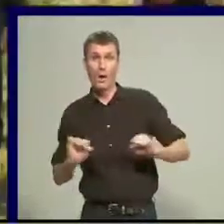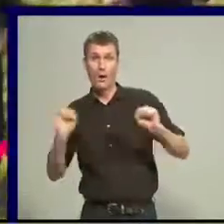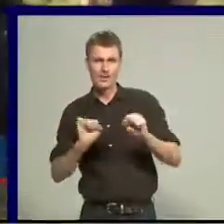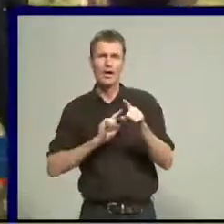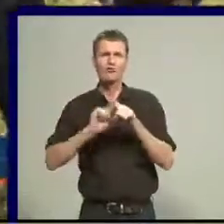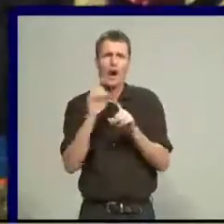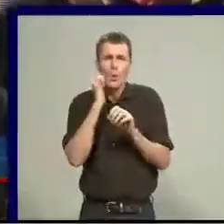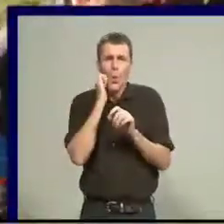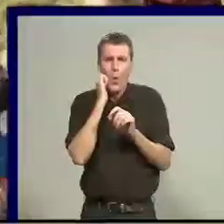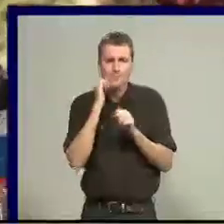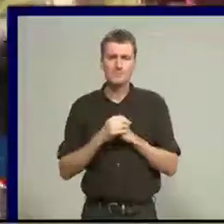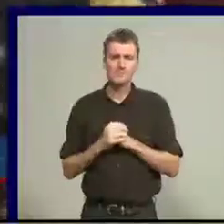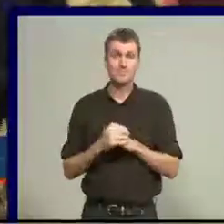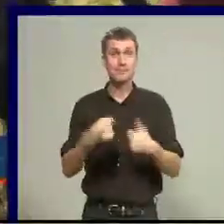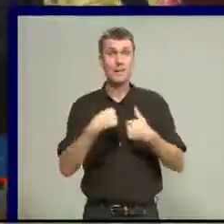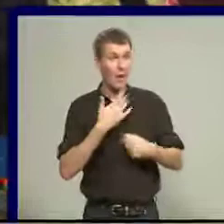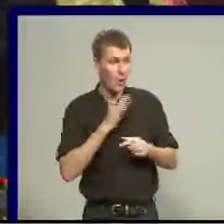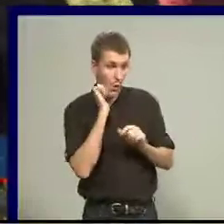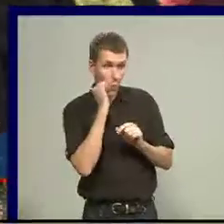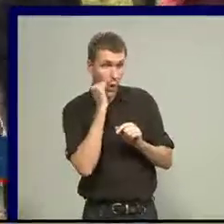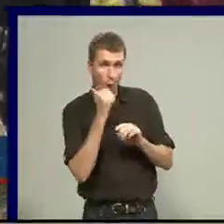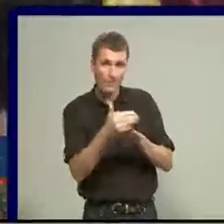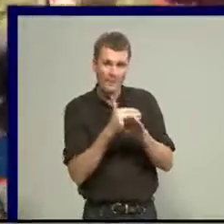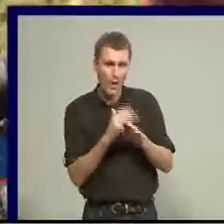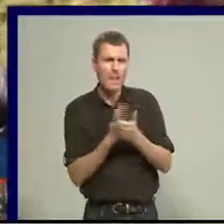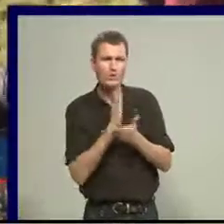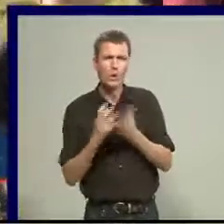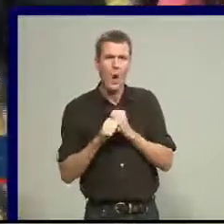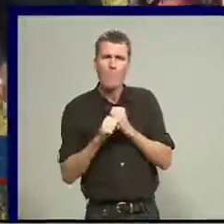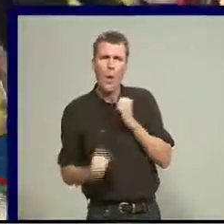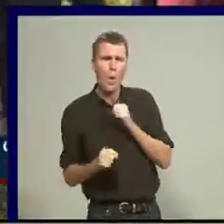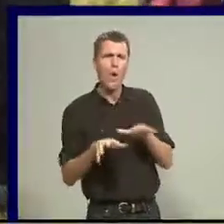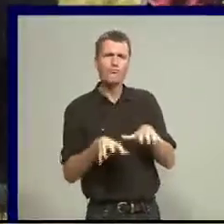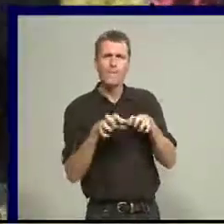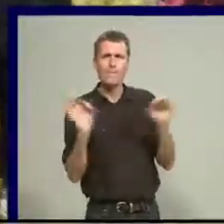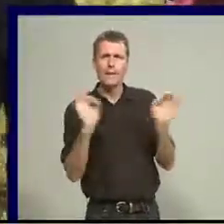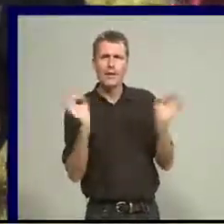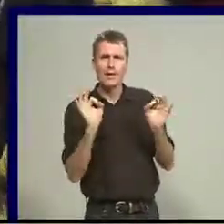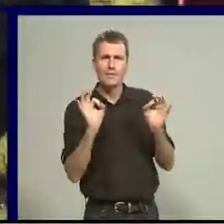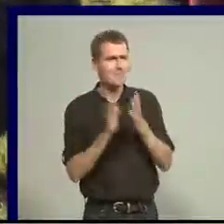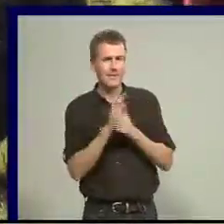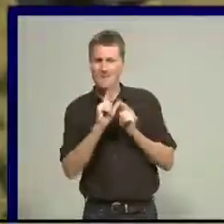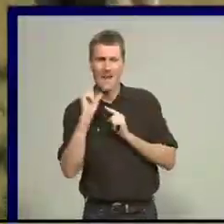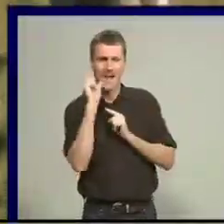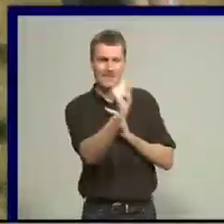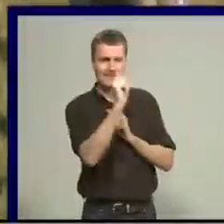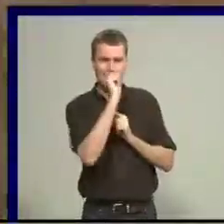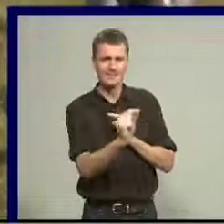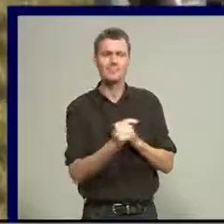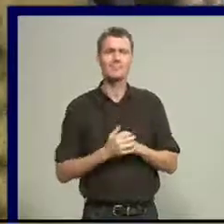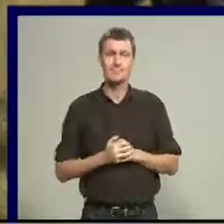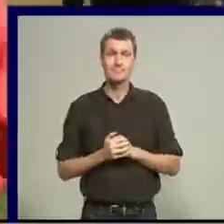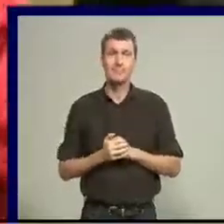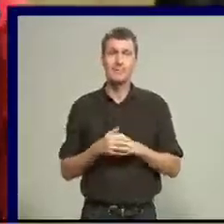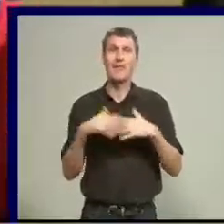I always want to keep warm before the race and just get ready and don't pull any muscles or get cramped during the race so we can go faster. And one by one